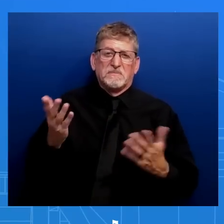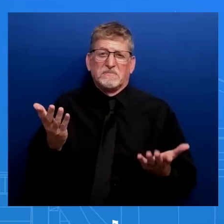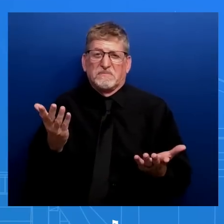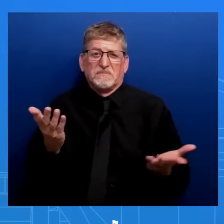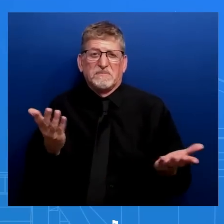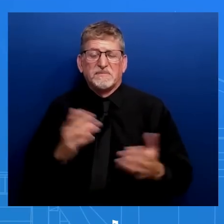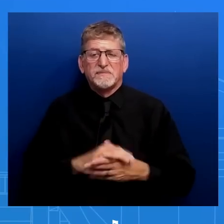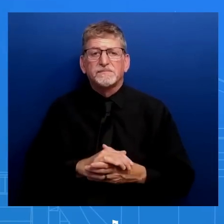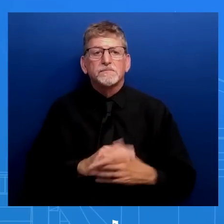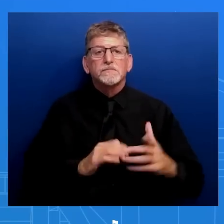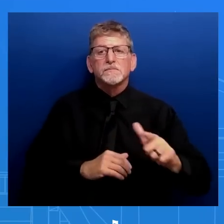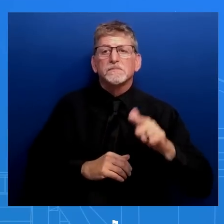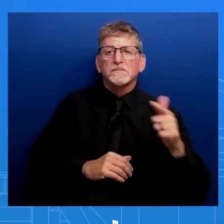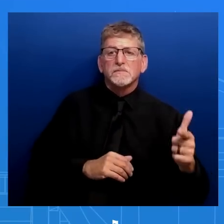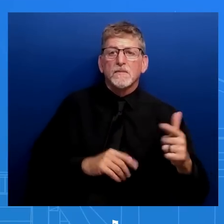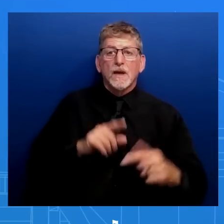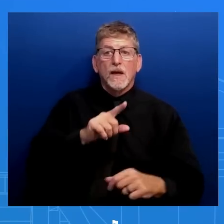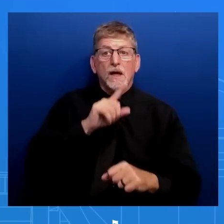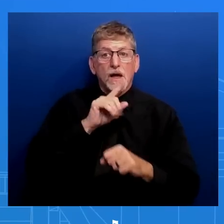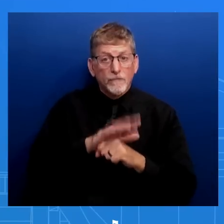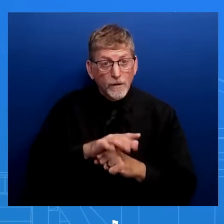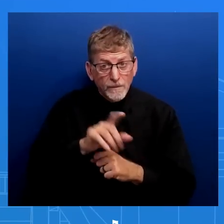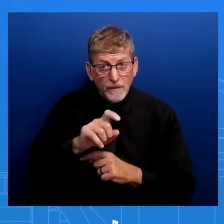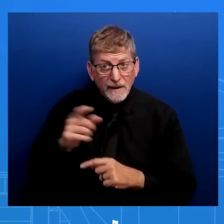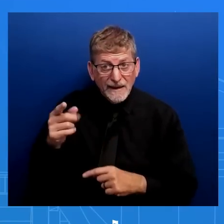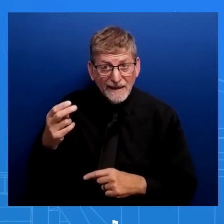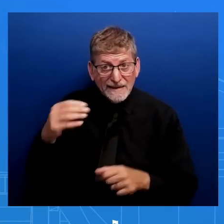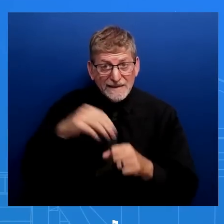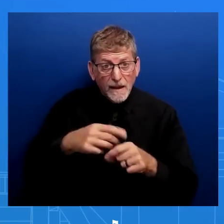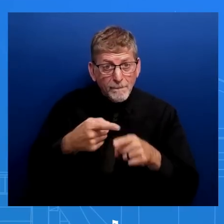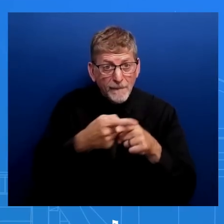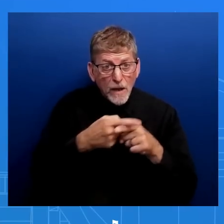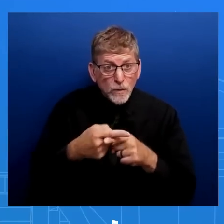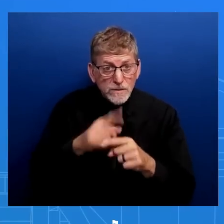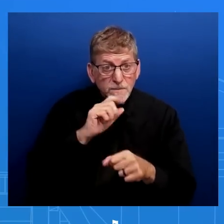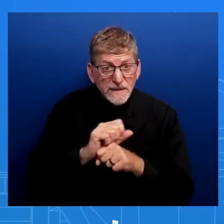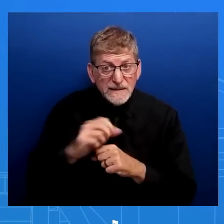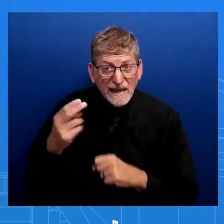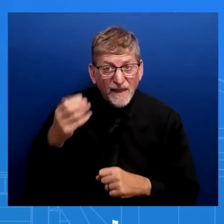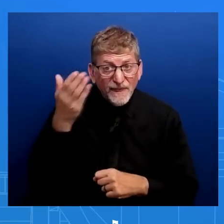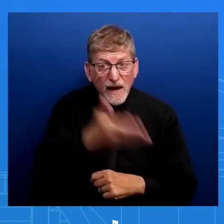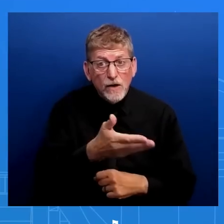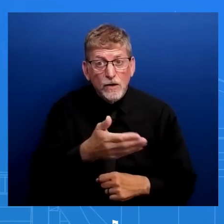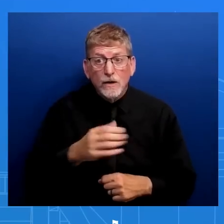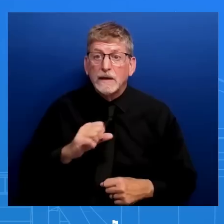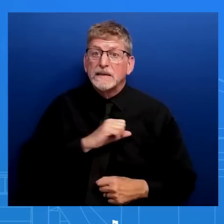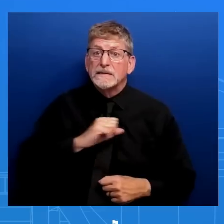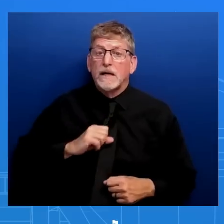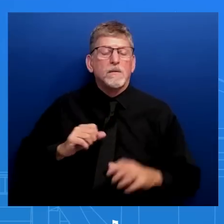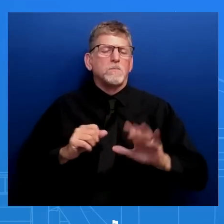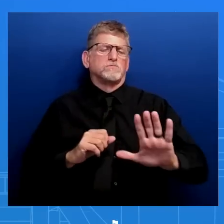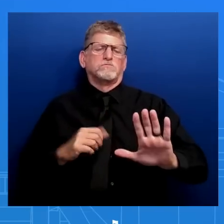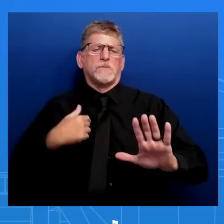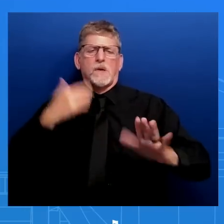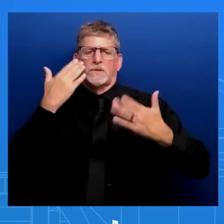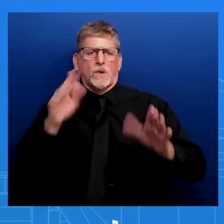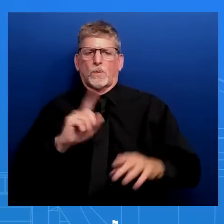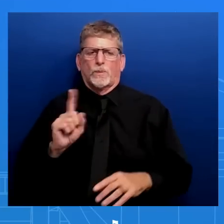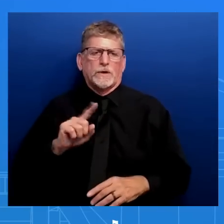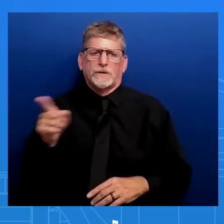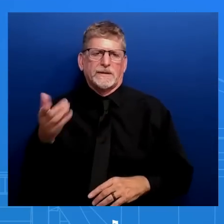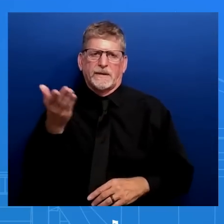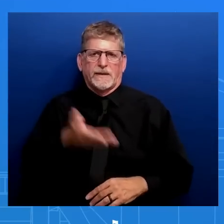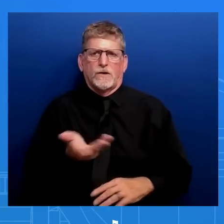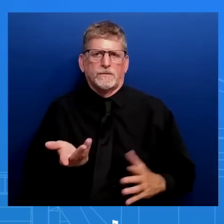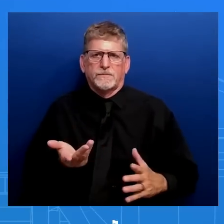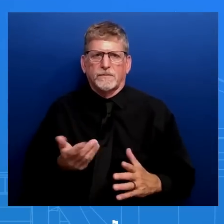Nadia. Thank you. Can you confirm that Mr. Prigozhin is in Belarus, as Senator Warner seems to indicate? I cannot. Okay. Can you give us your assessment of the group? Can it